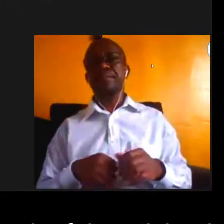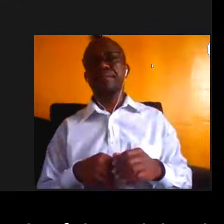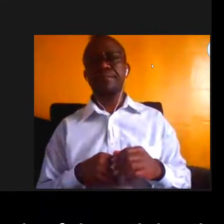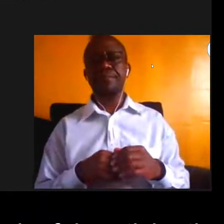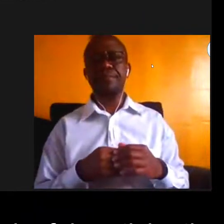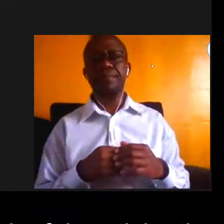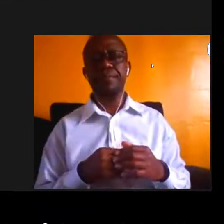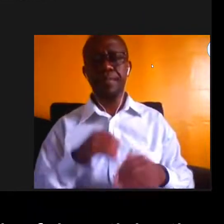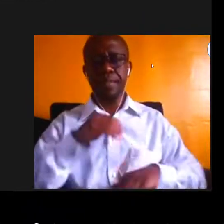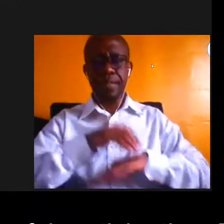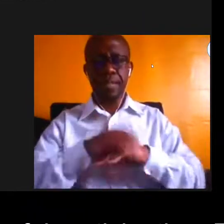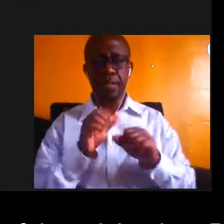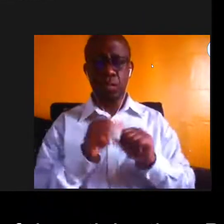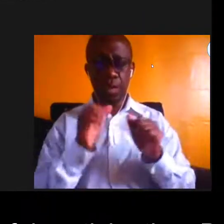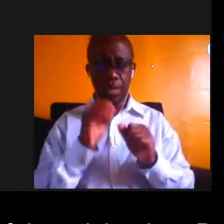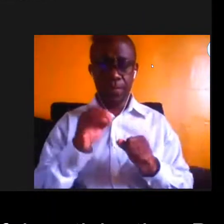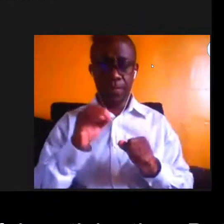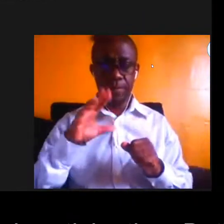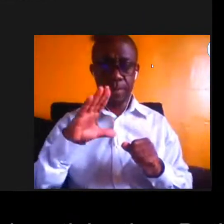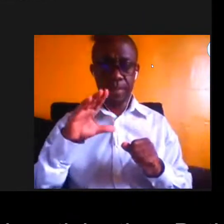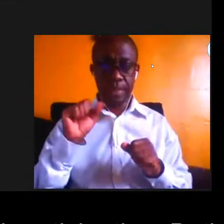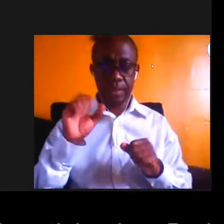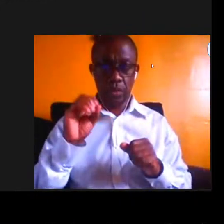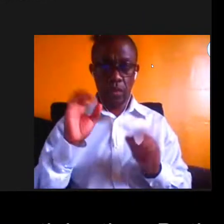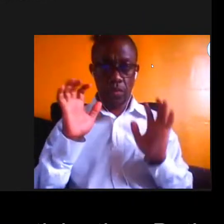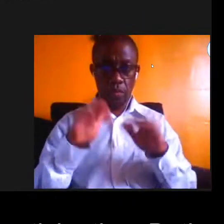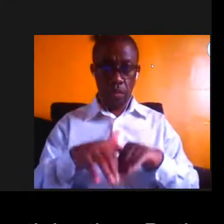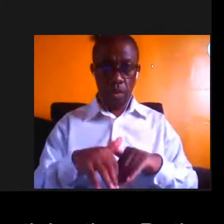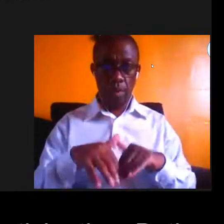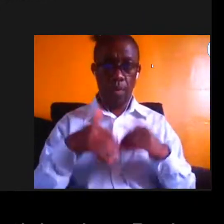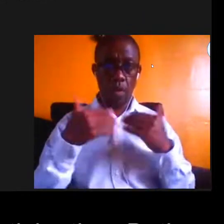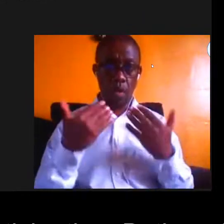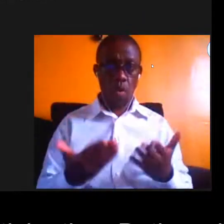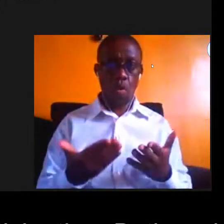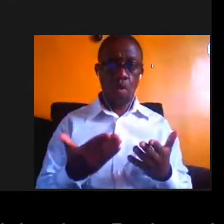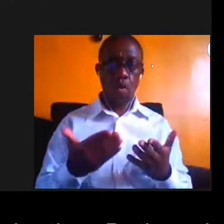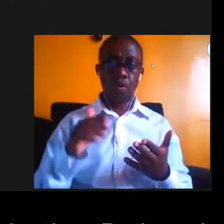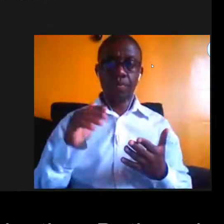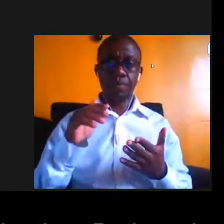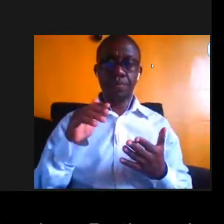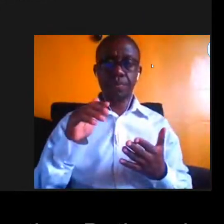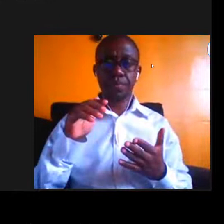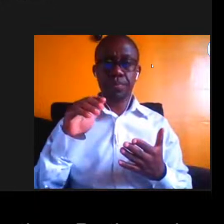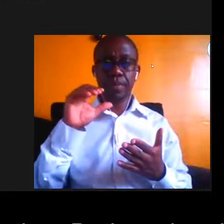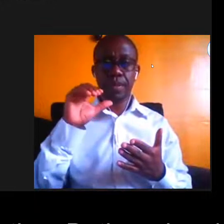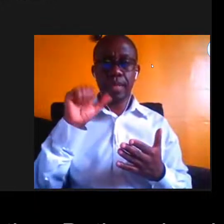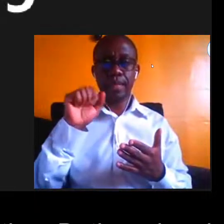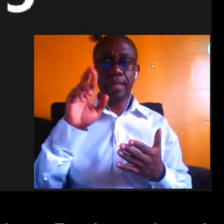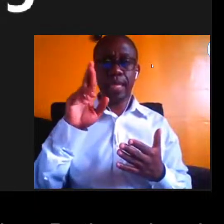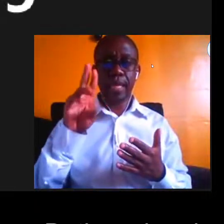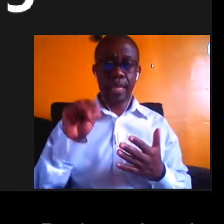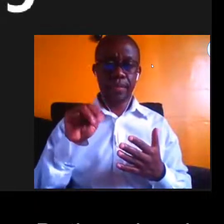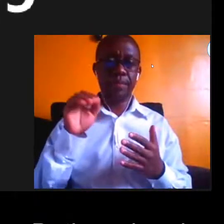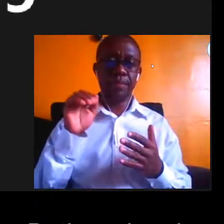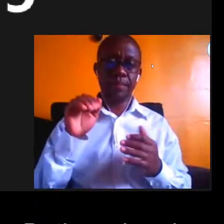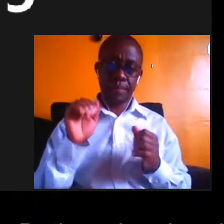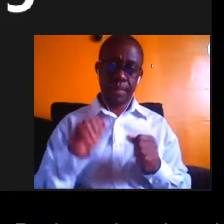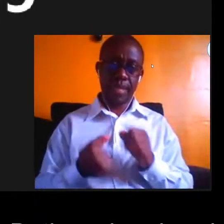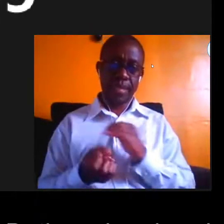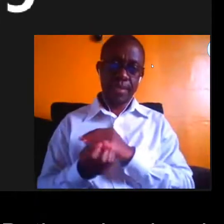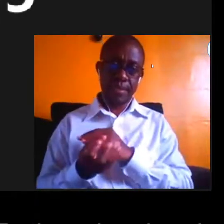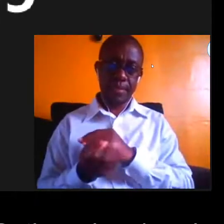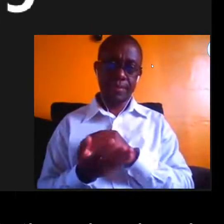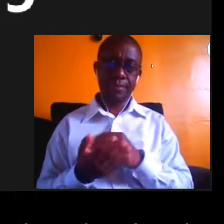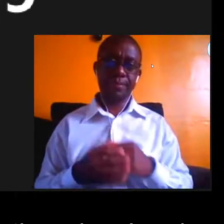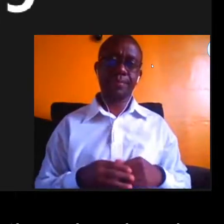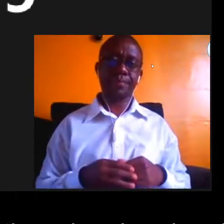the CSO Forum or EACRN, and then I can answer. Thanks. Okay, perhaps we'll clarify